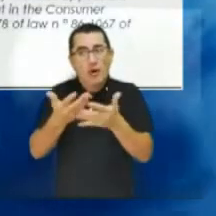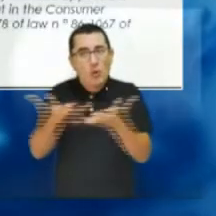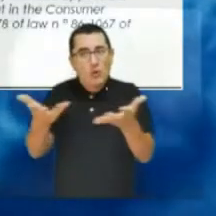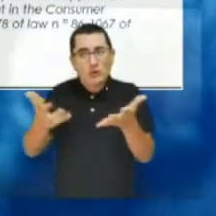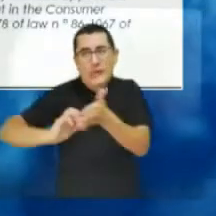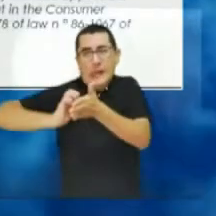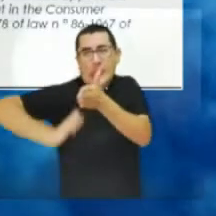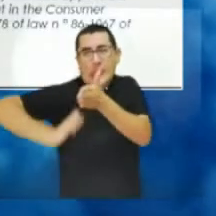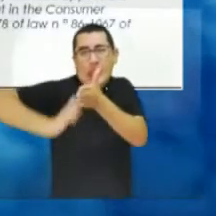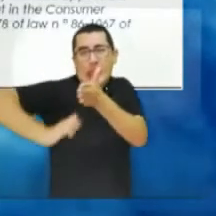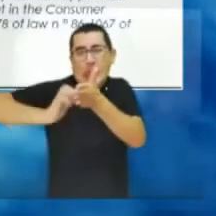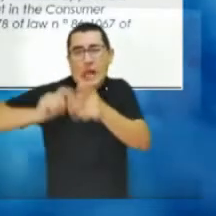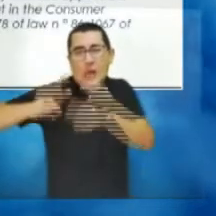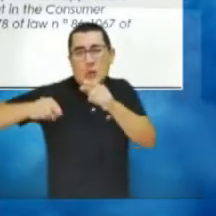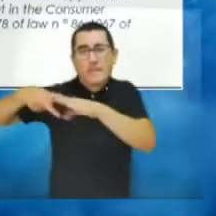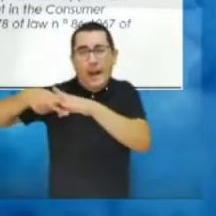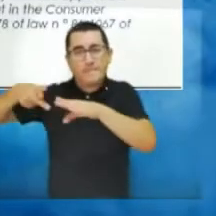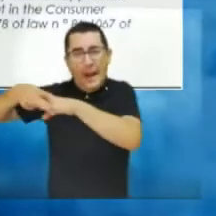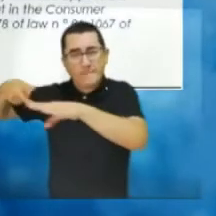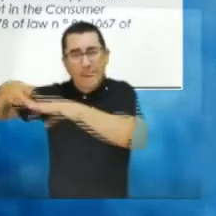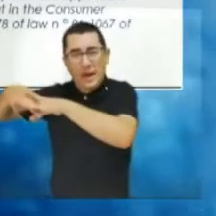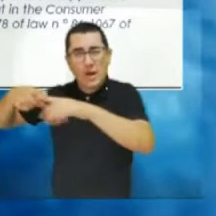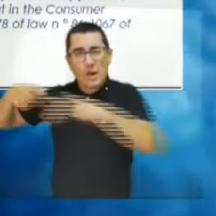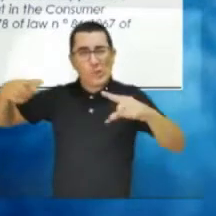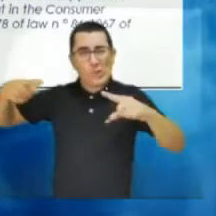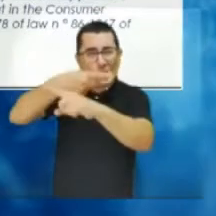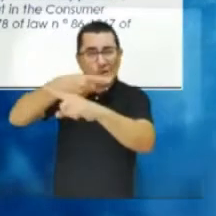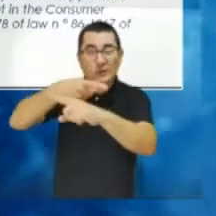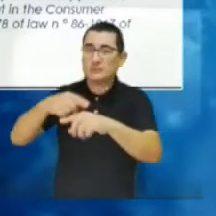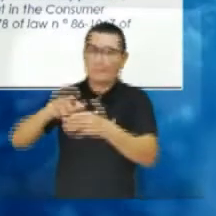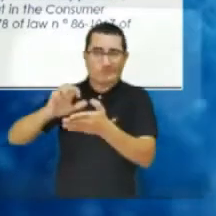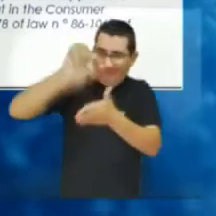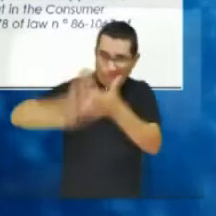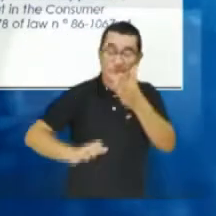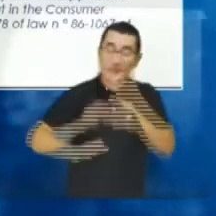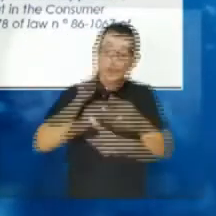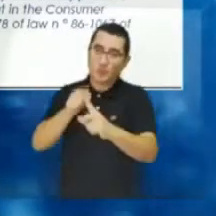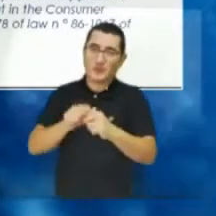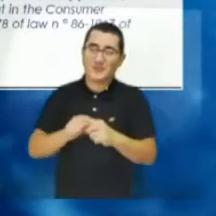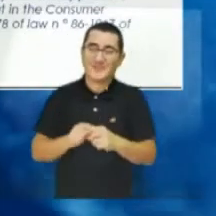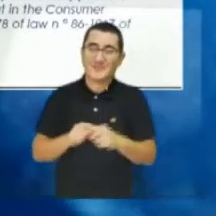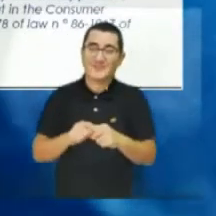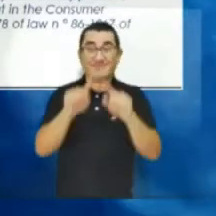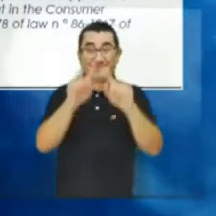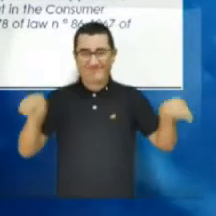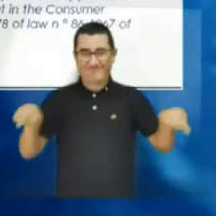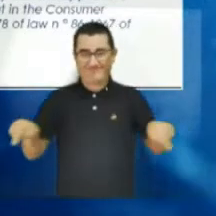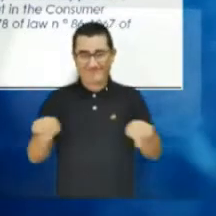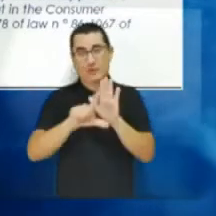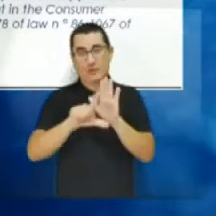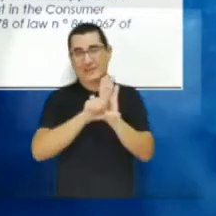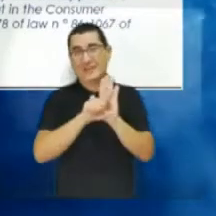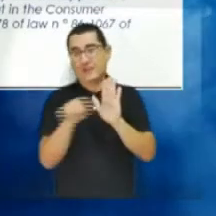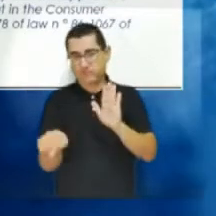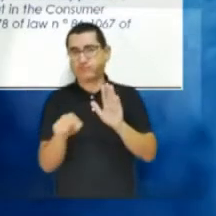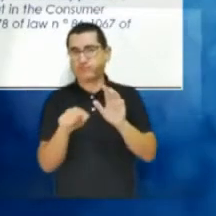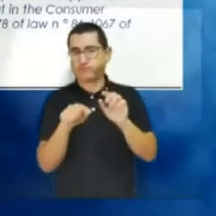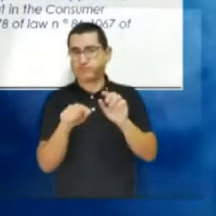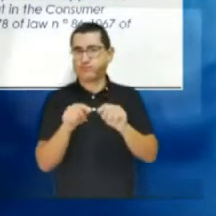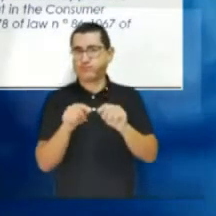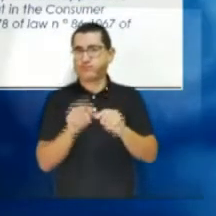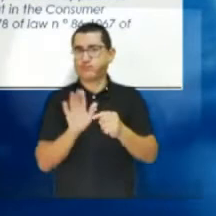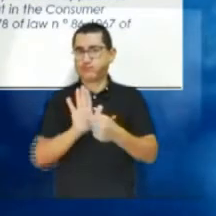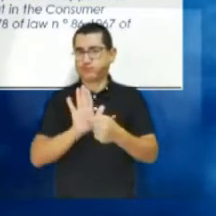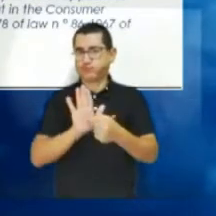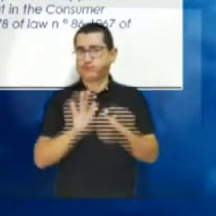About our legal framework about interferences in France, they are considered as an offense, and you may, in some cases,